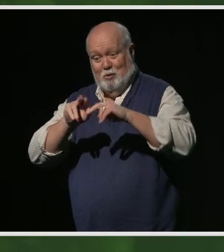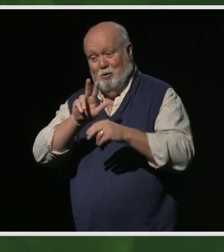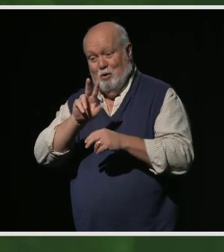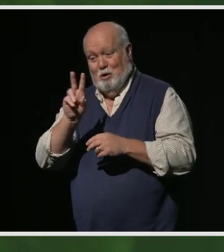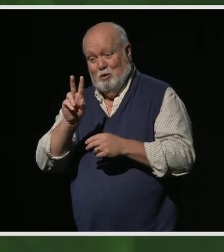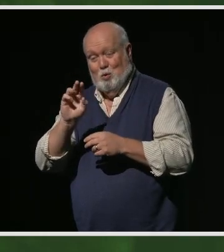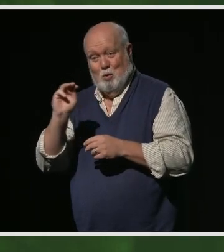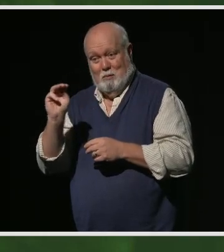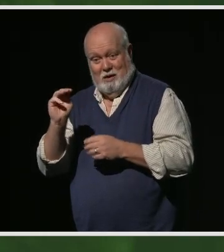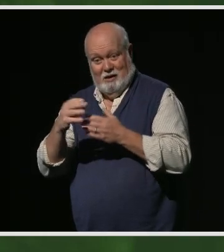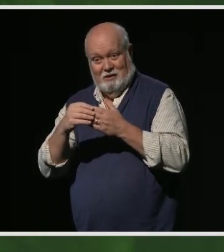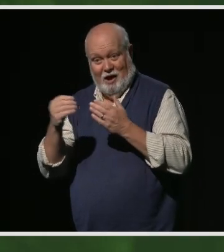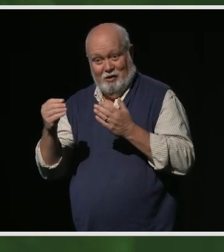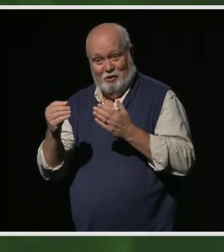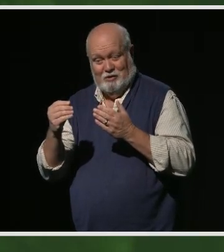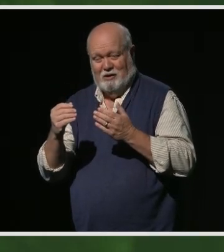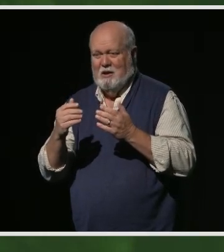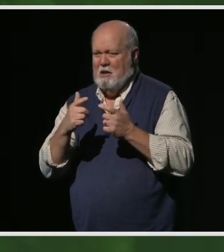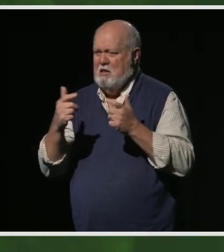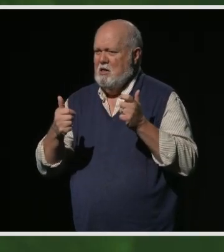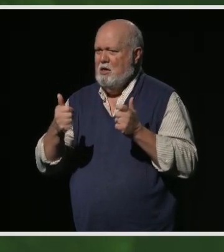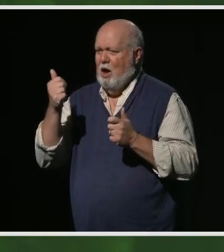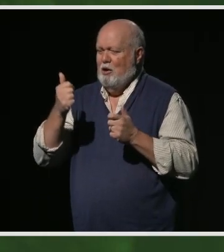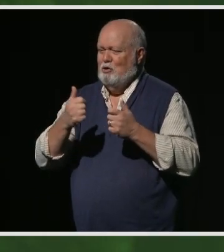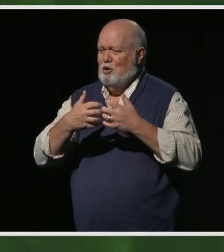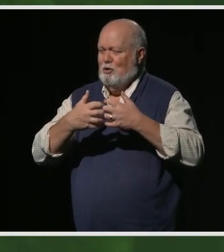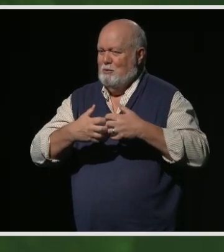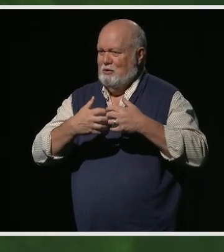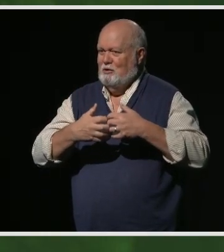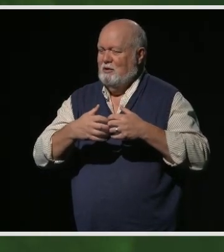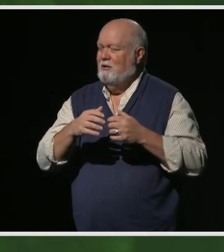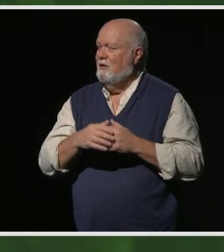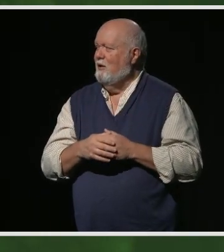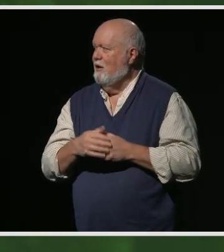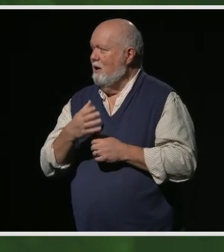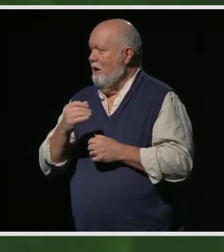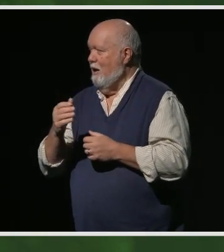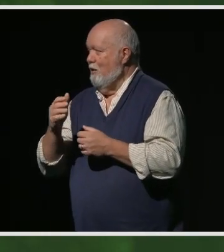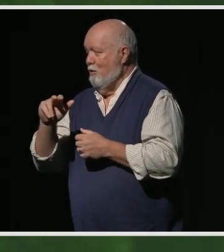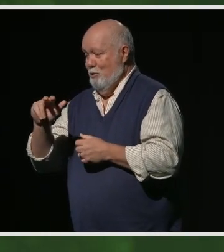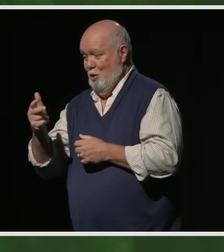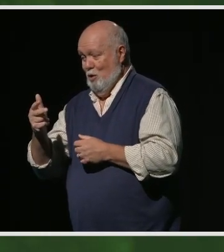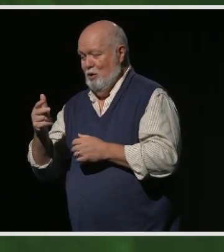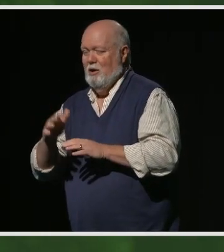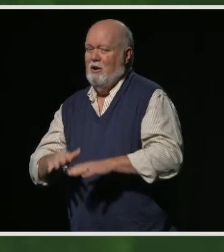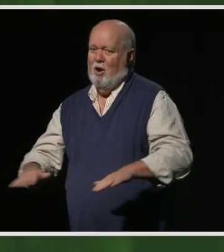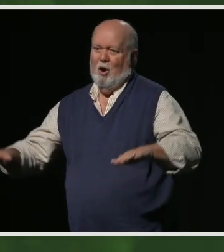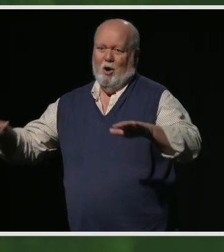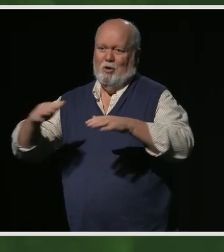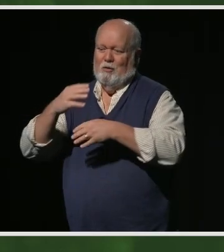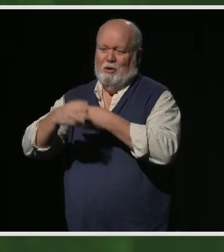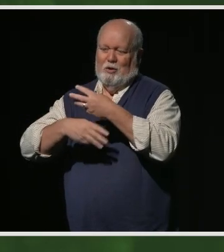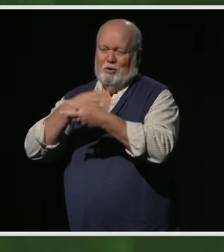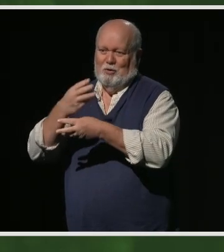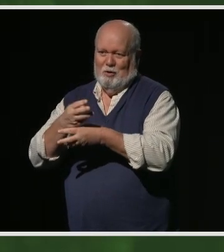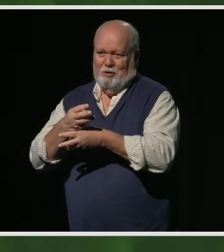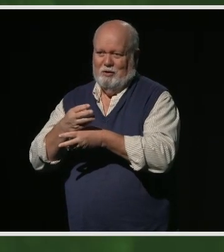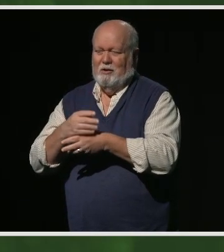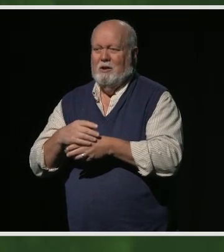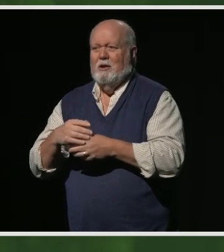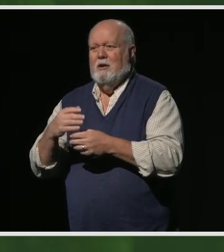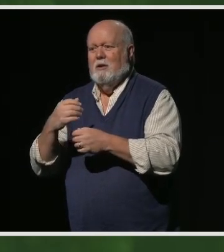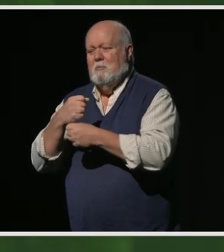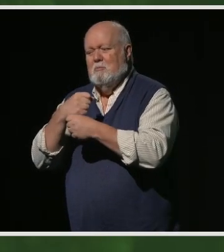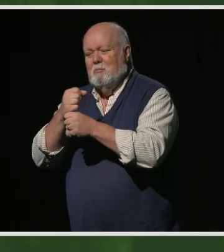larger scale production facility. And then phase 3 is global expansion, sourcing biomass on each continent, producing